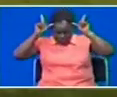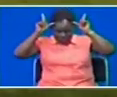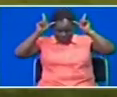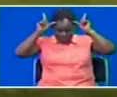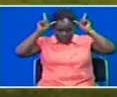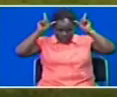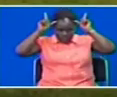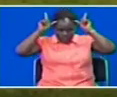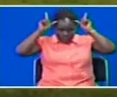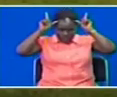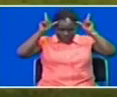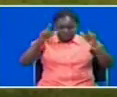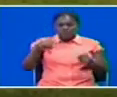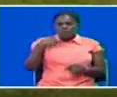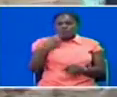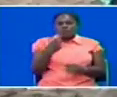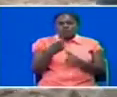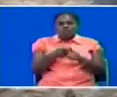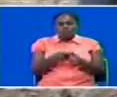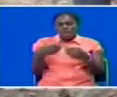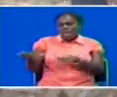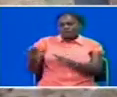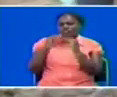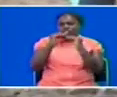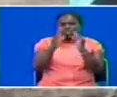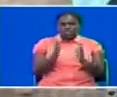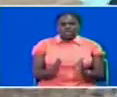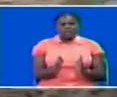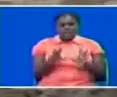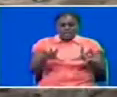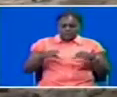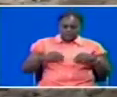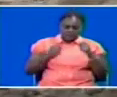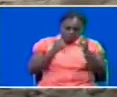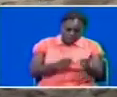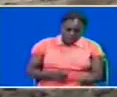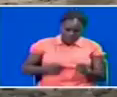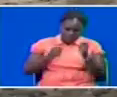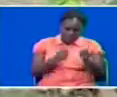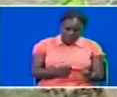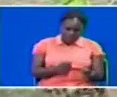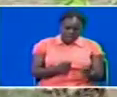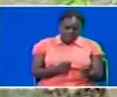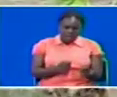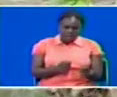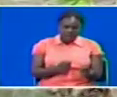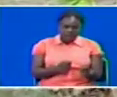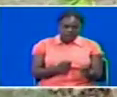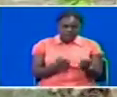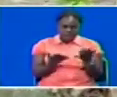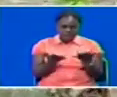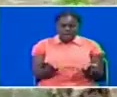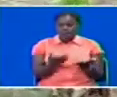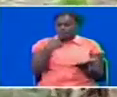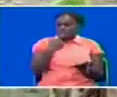Daniel Sinket, who resigned from his teaching job and embrace agribusiness as his main source of income, a trend now,